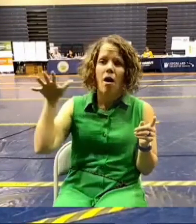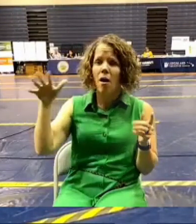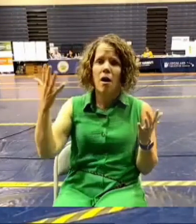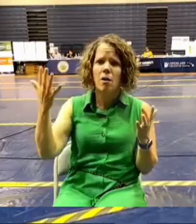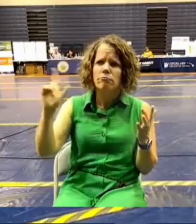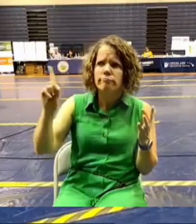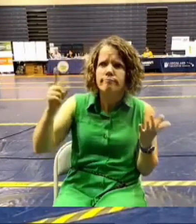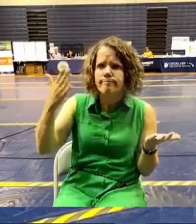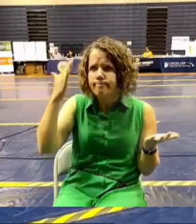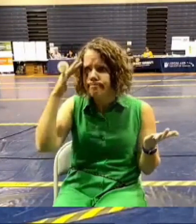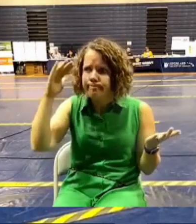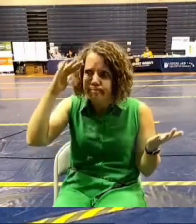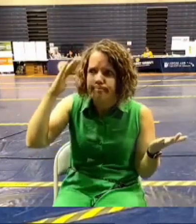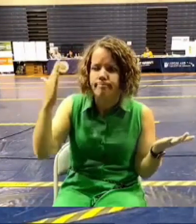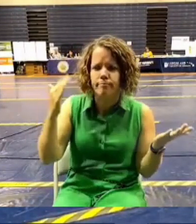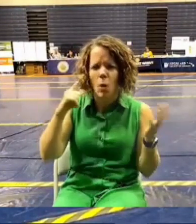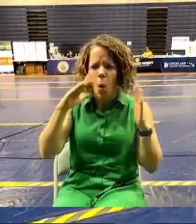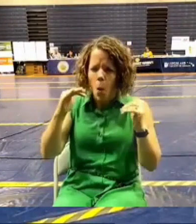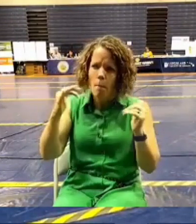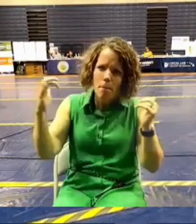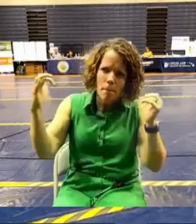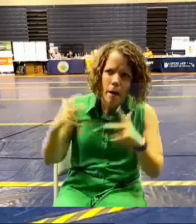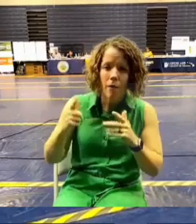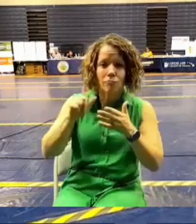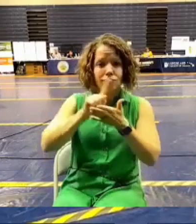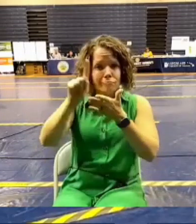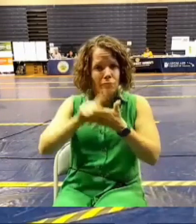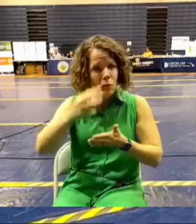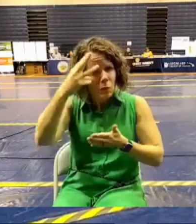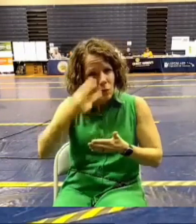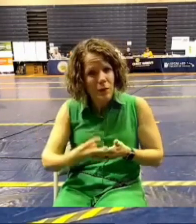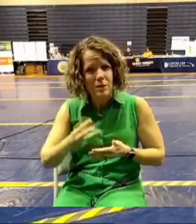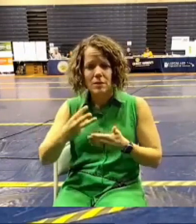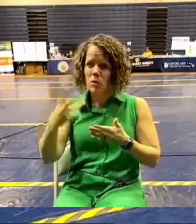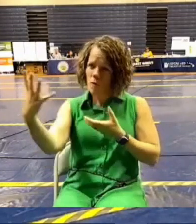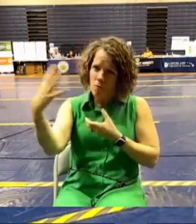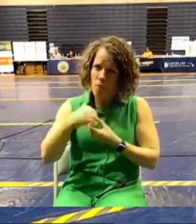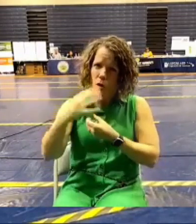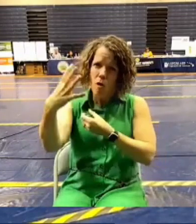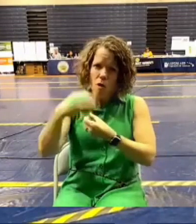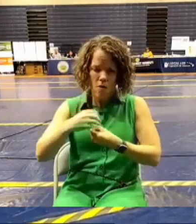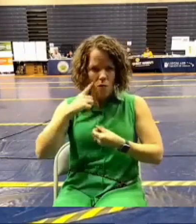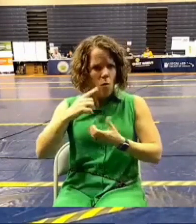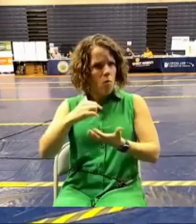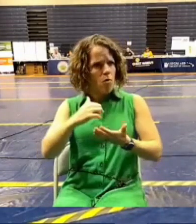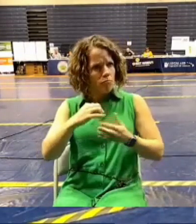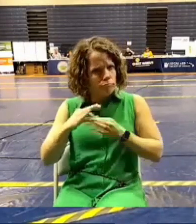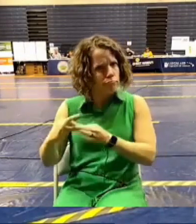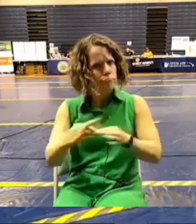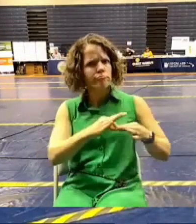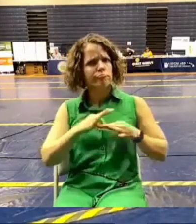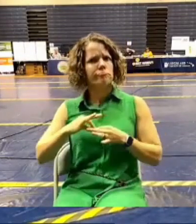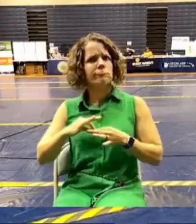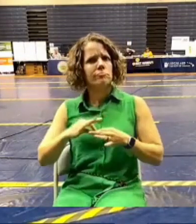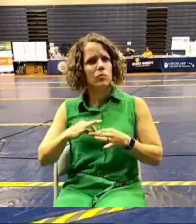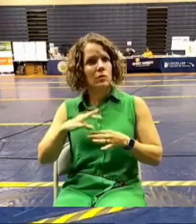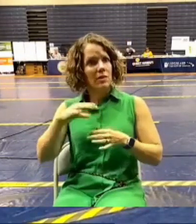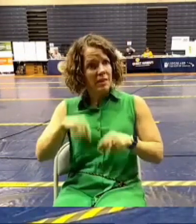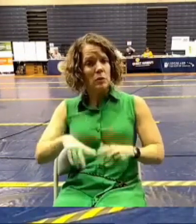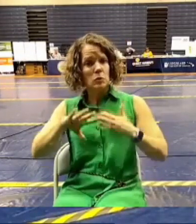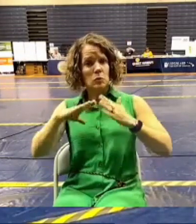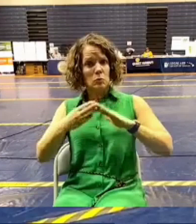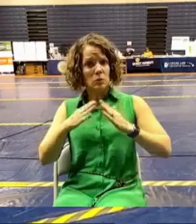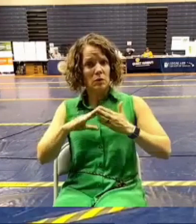Wednesday to be part of the process and part of this community moving forward so that we all can go